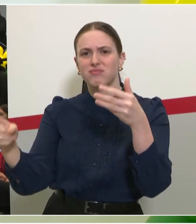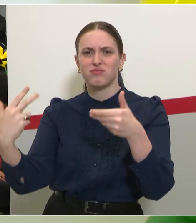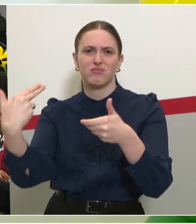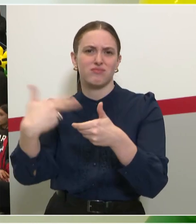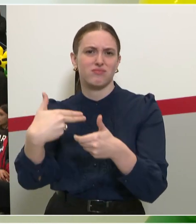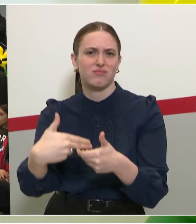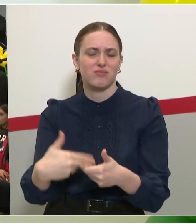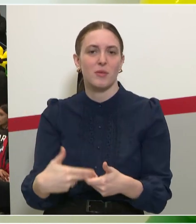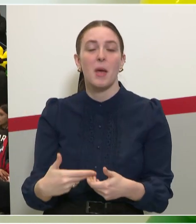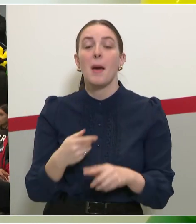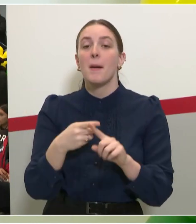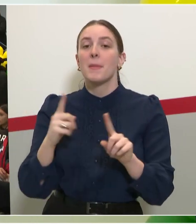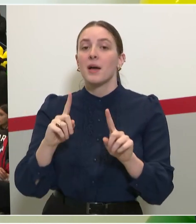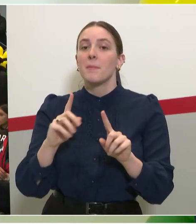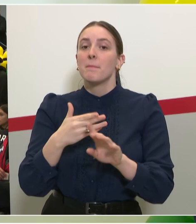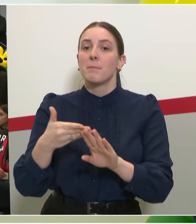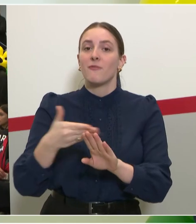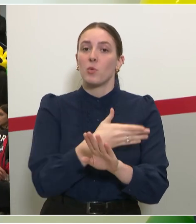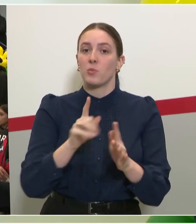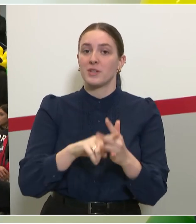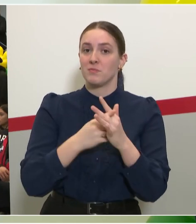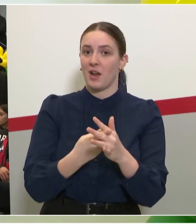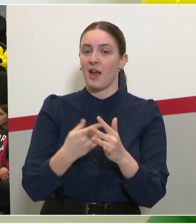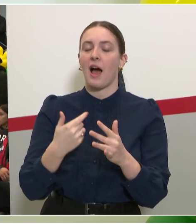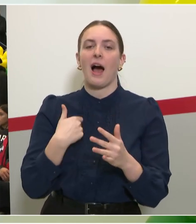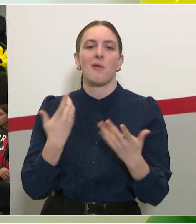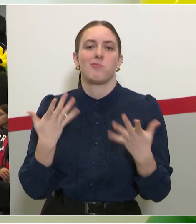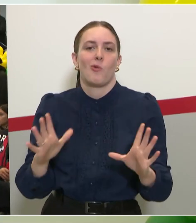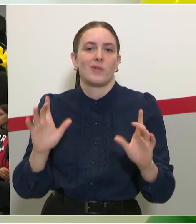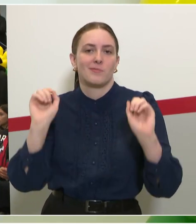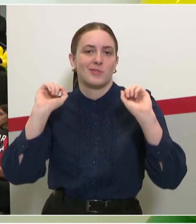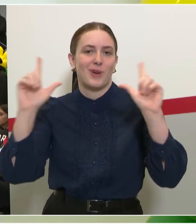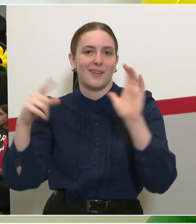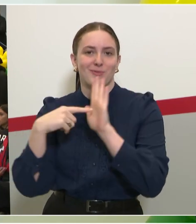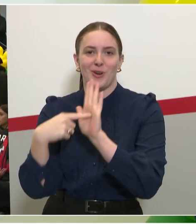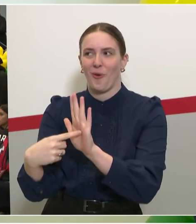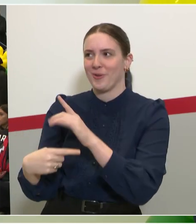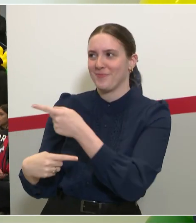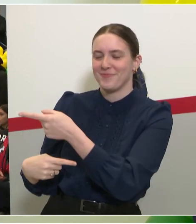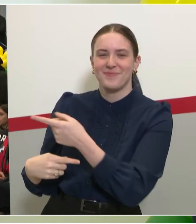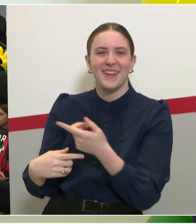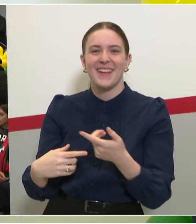of HUH, the surprise has already been revealed because he's